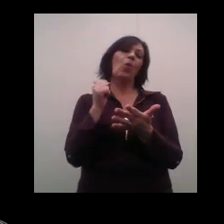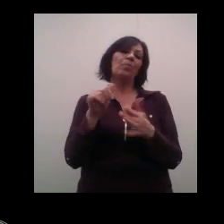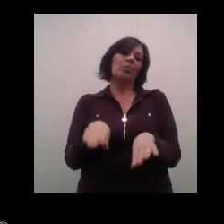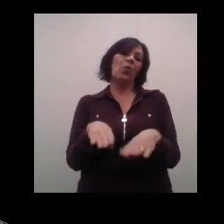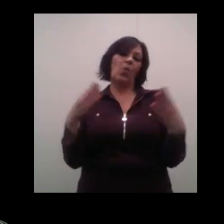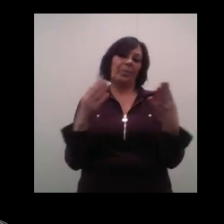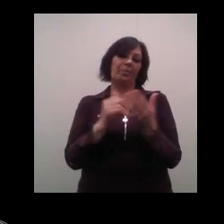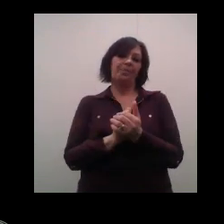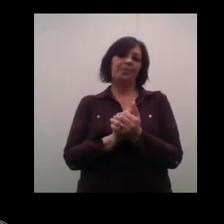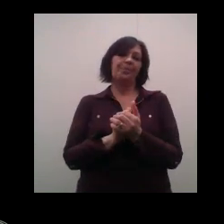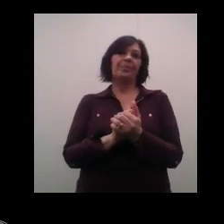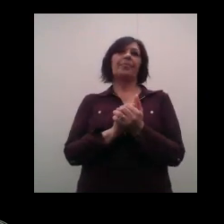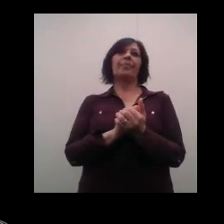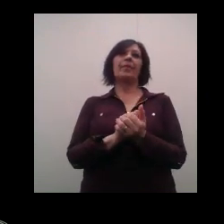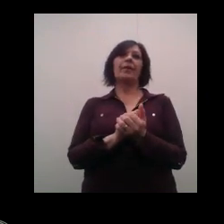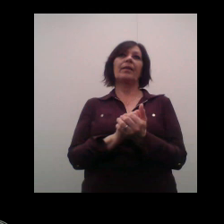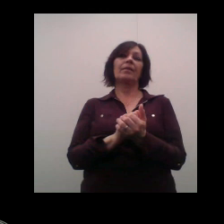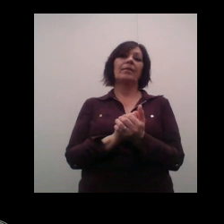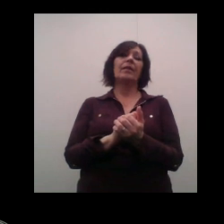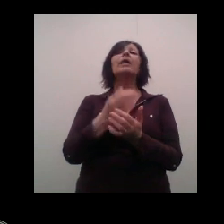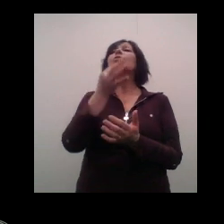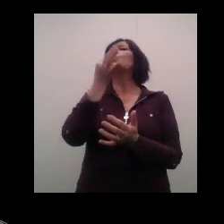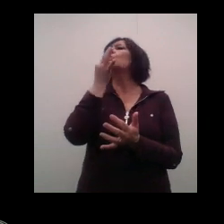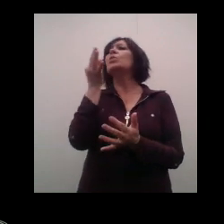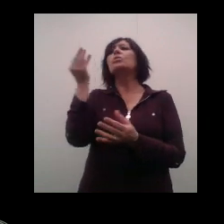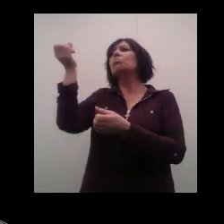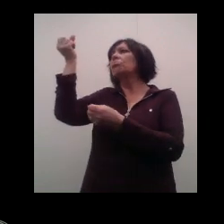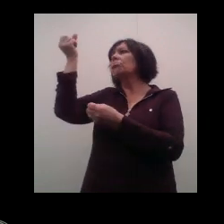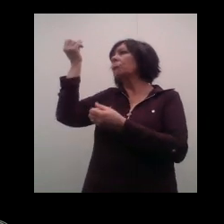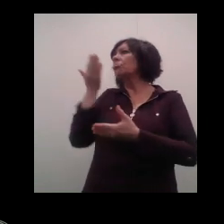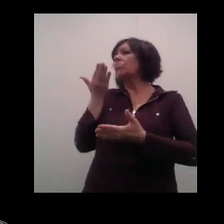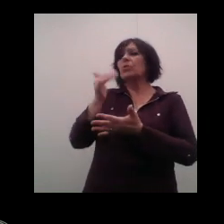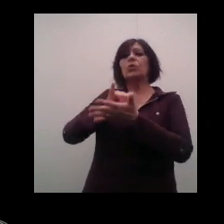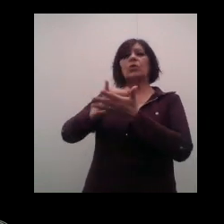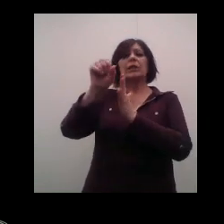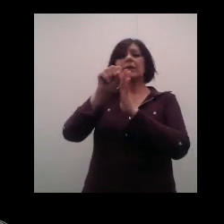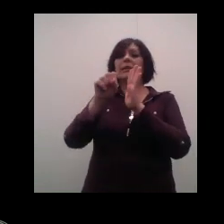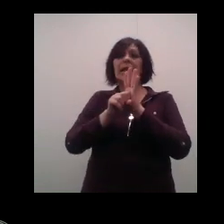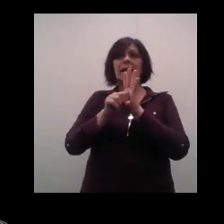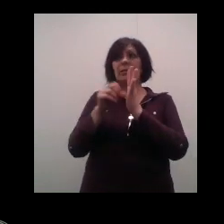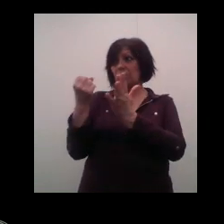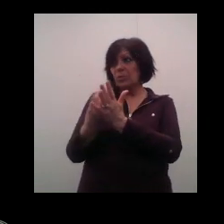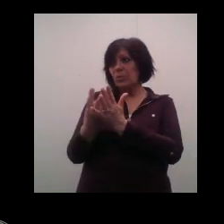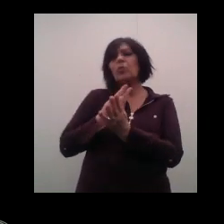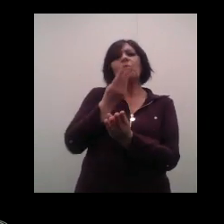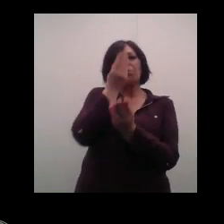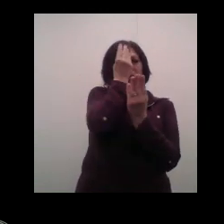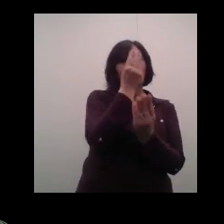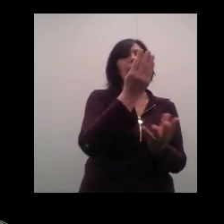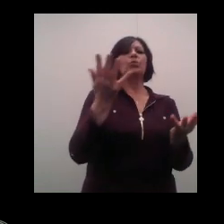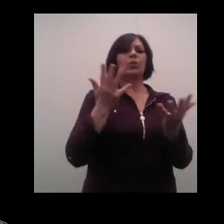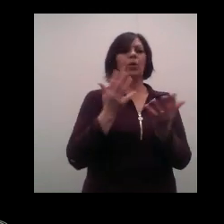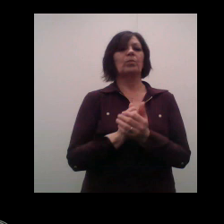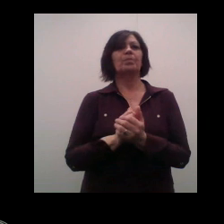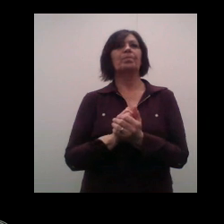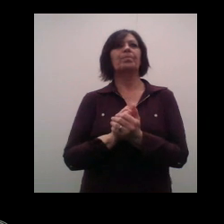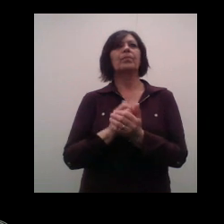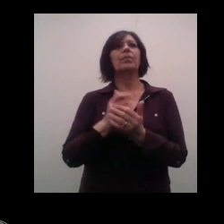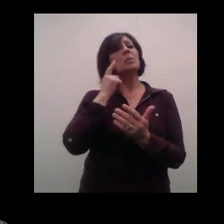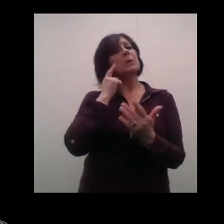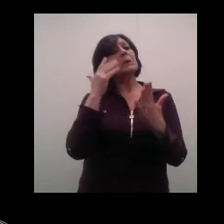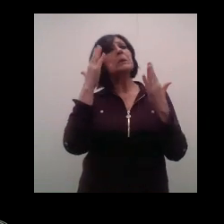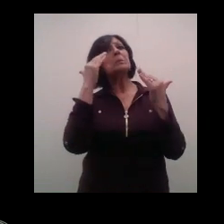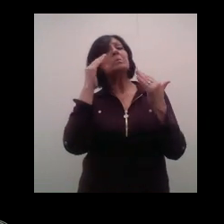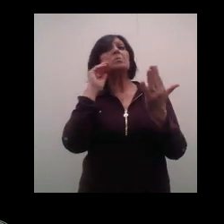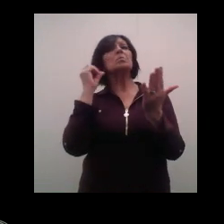still be prohibited under the new order. And as soon as we get information from New York State as its approval, we'll let the public know. We are anticipating